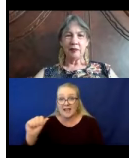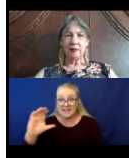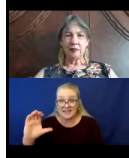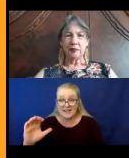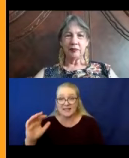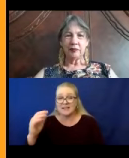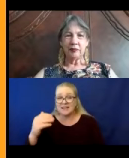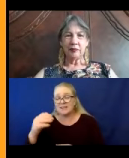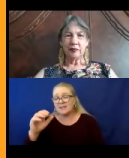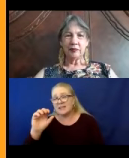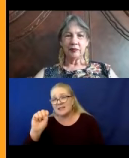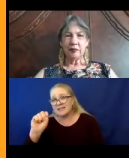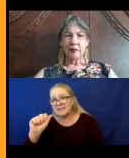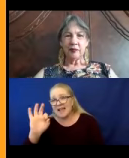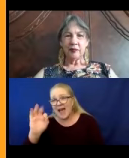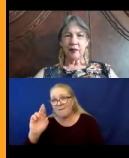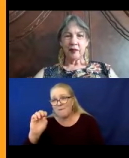slide.